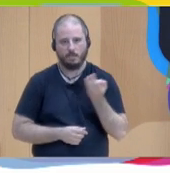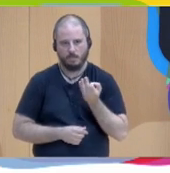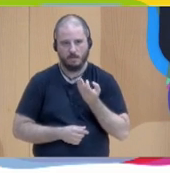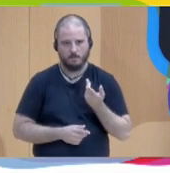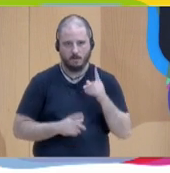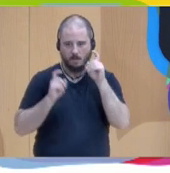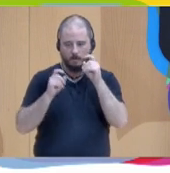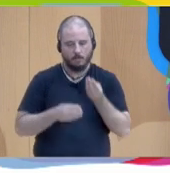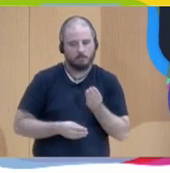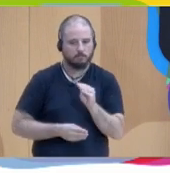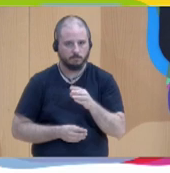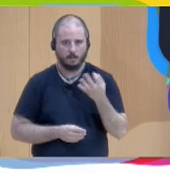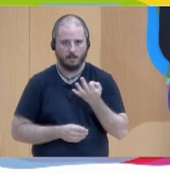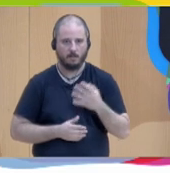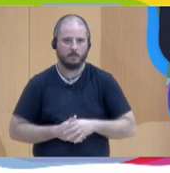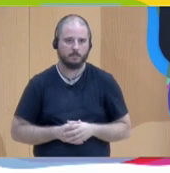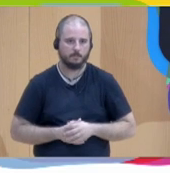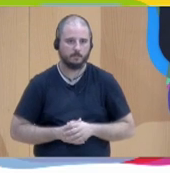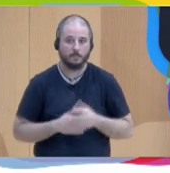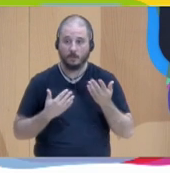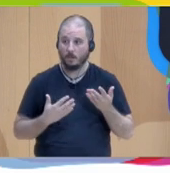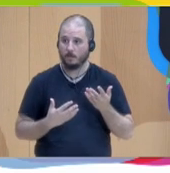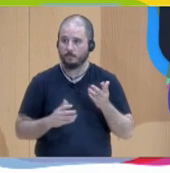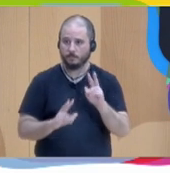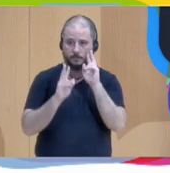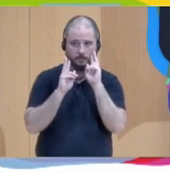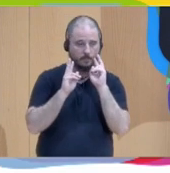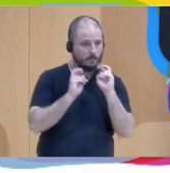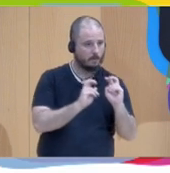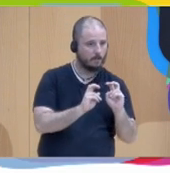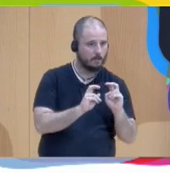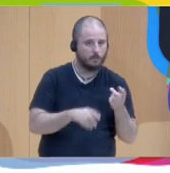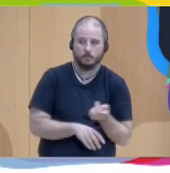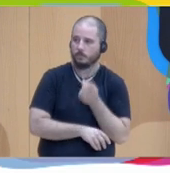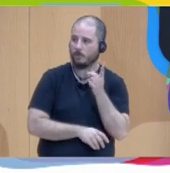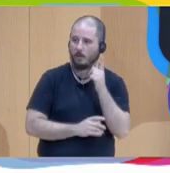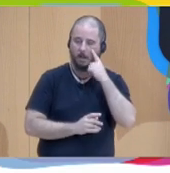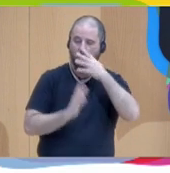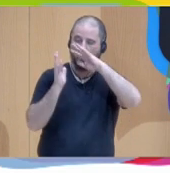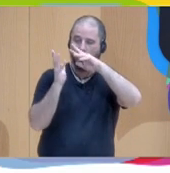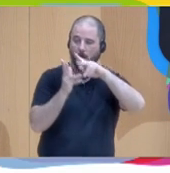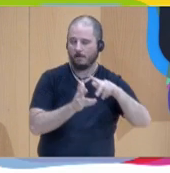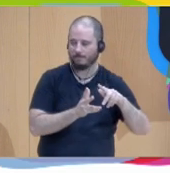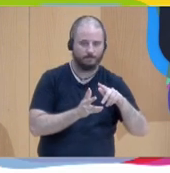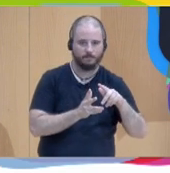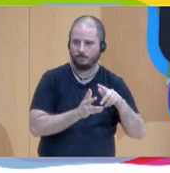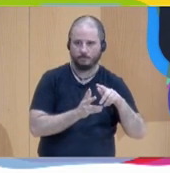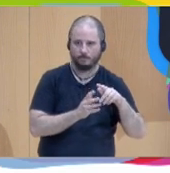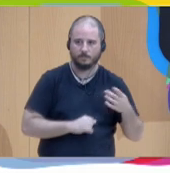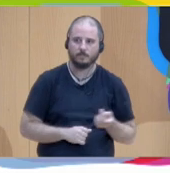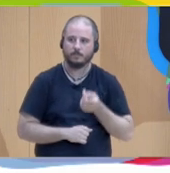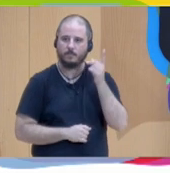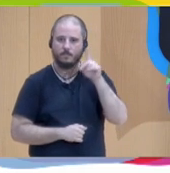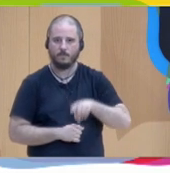ways, not only the numbers, but also with the stories or narratives,